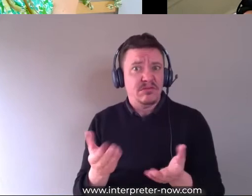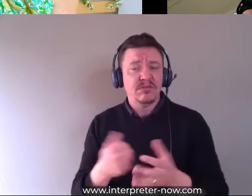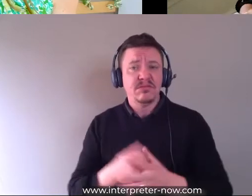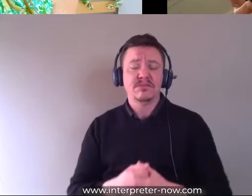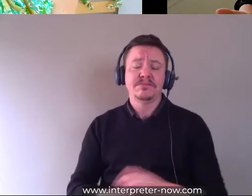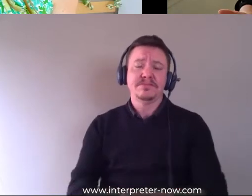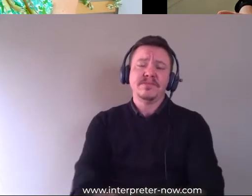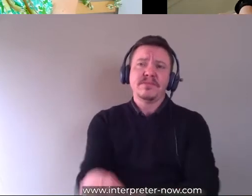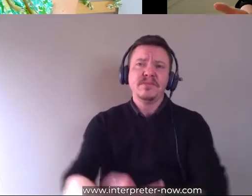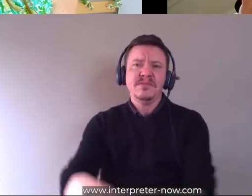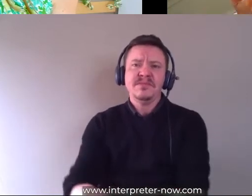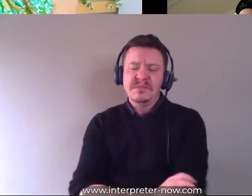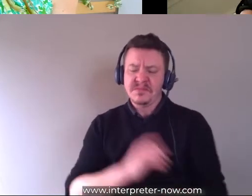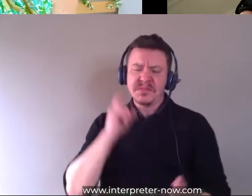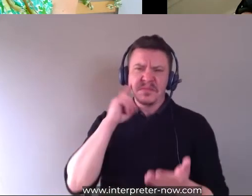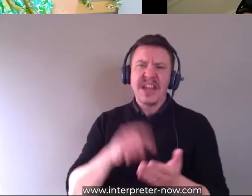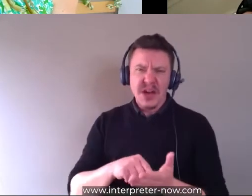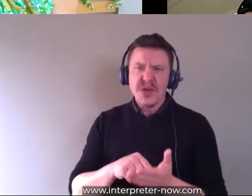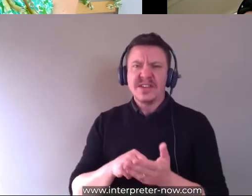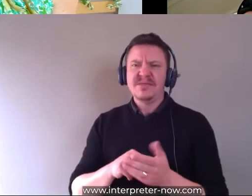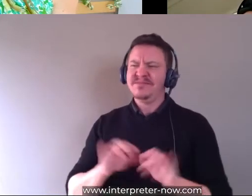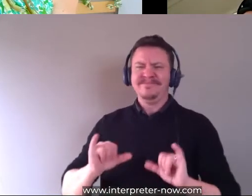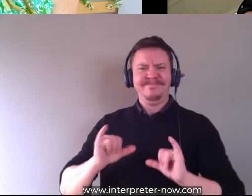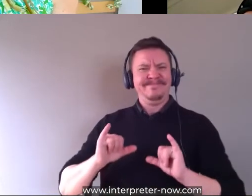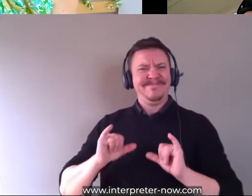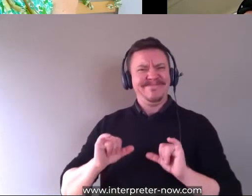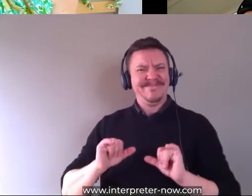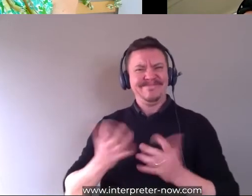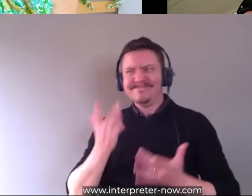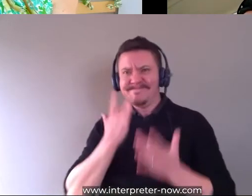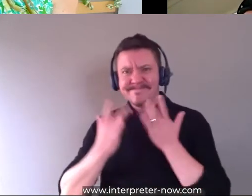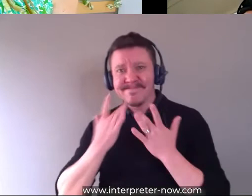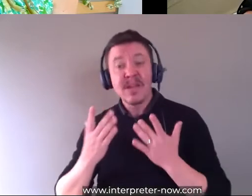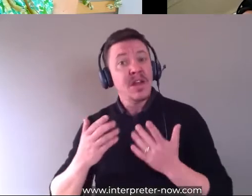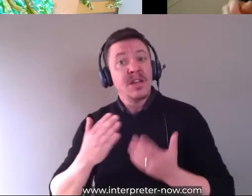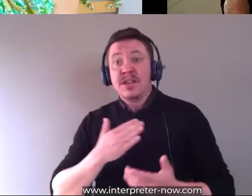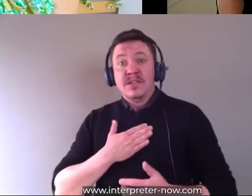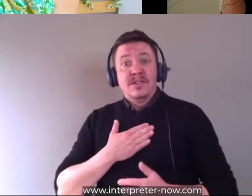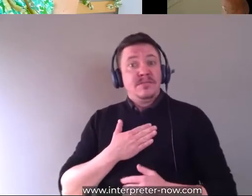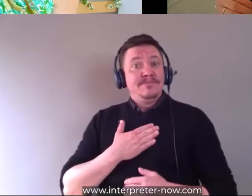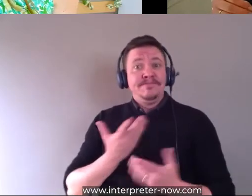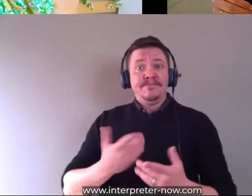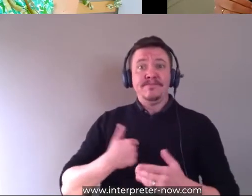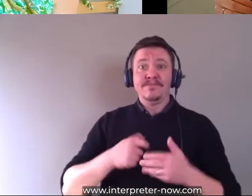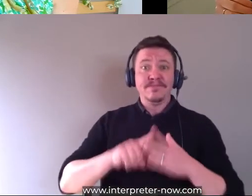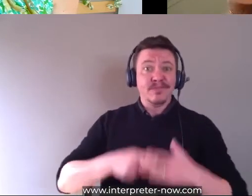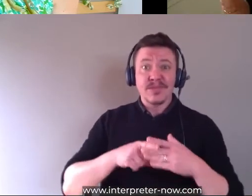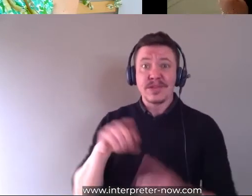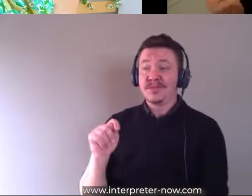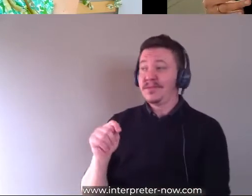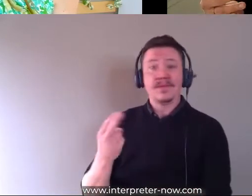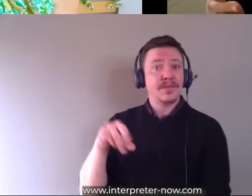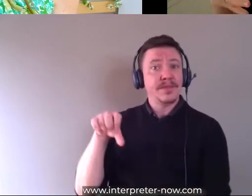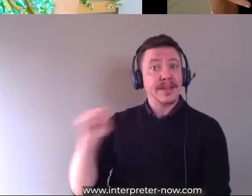so I saw the gap and I did what I know how to do best. I just started to write. I wrote out a proper thesis on why the